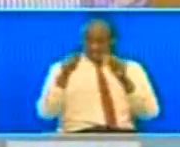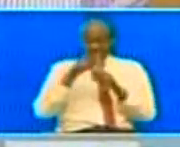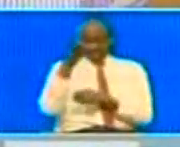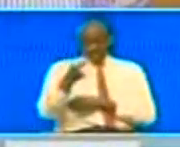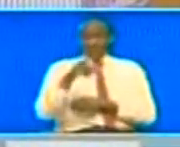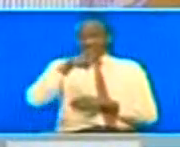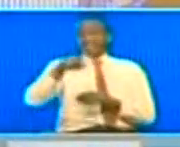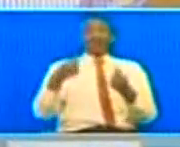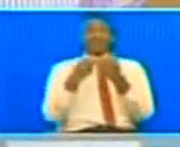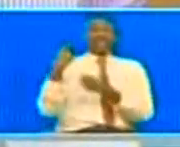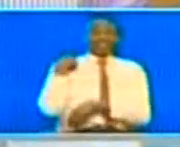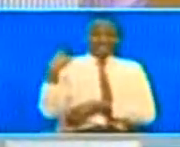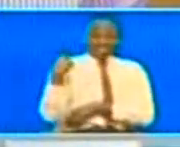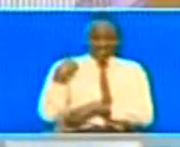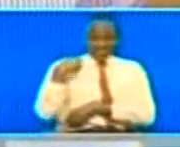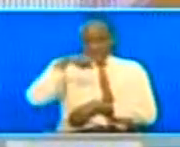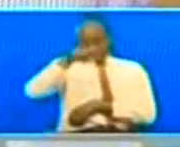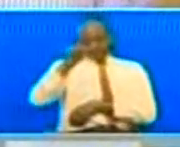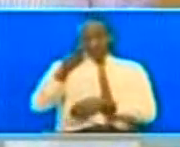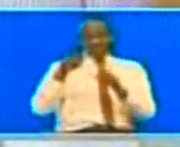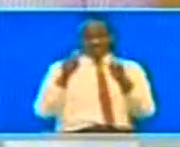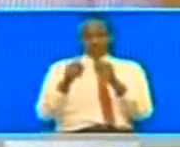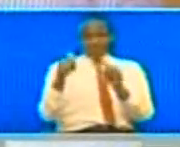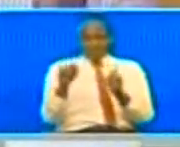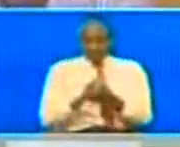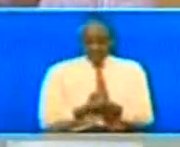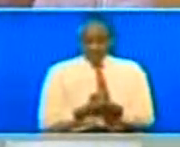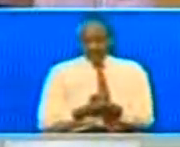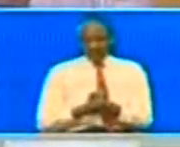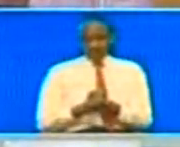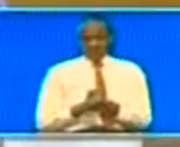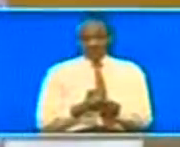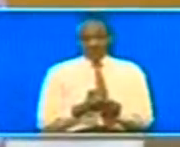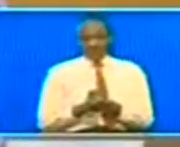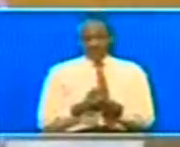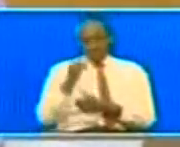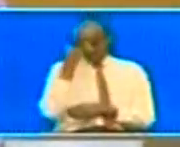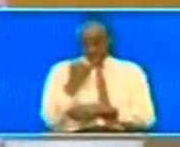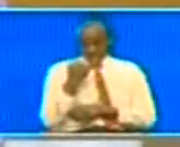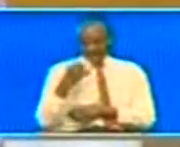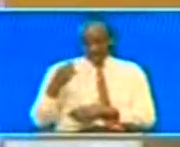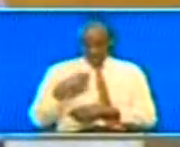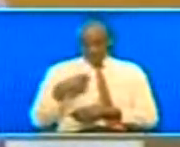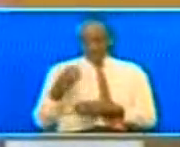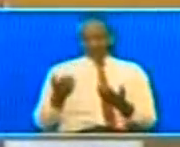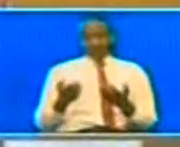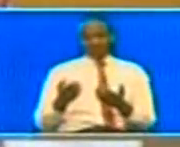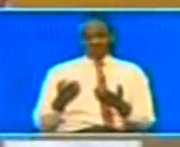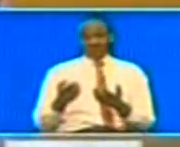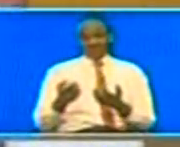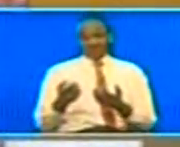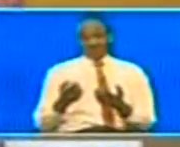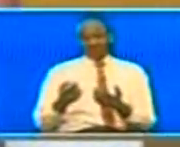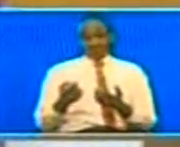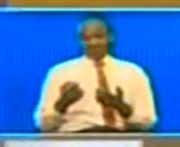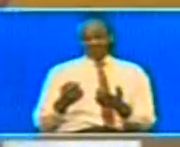happened yesterday, yes, but you did not make a statement until see, the video came out. My dear Yvonne, I am very happy. It was